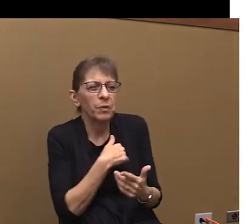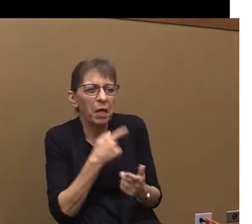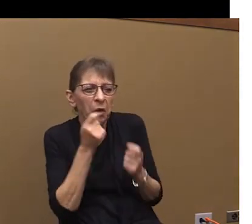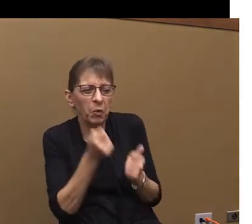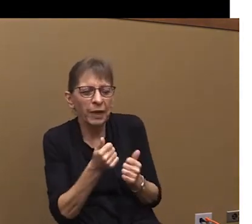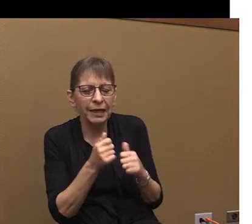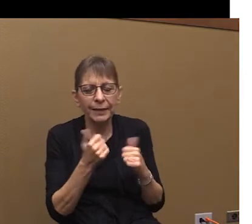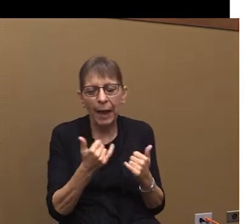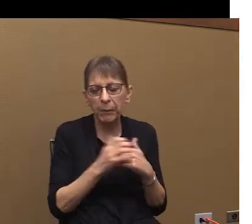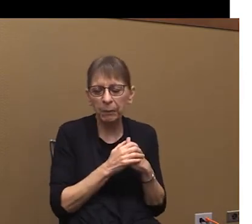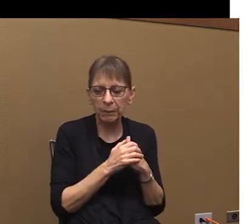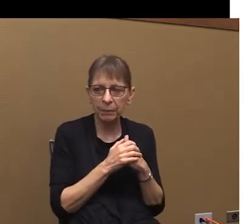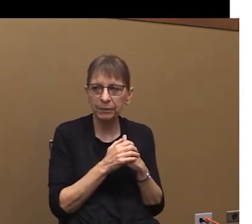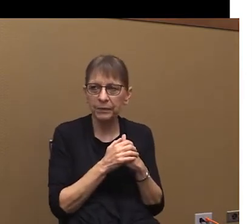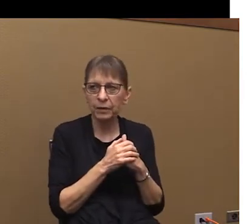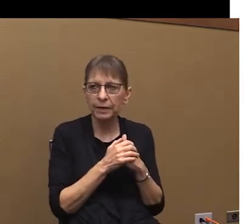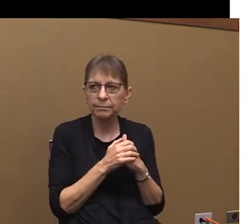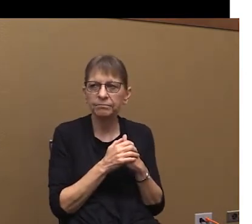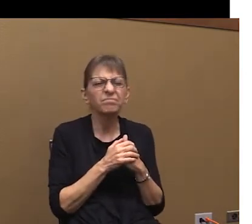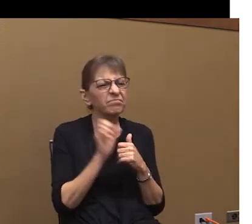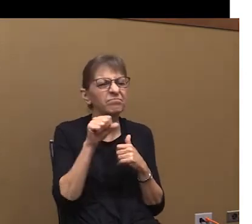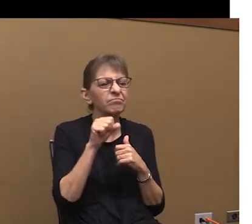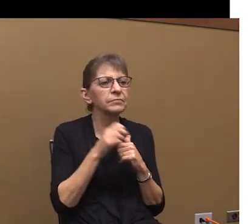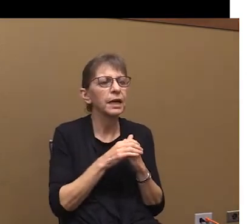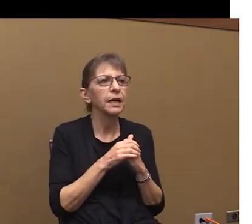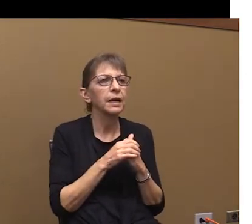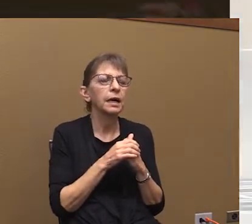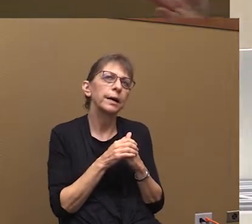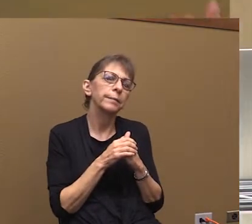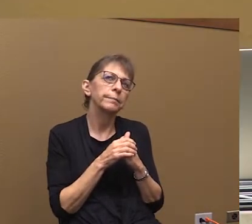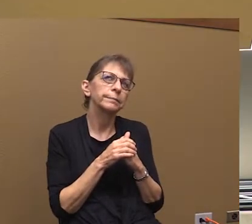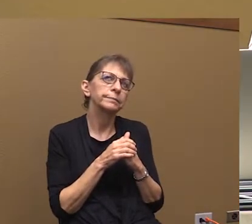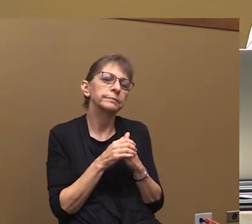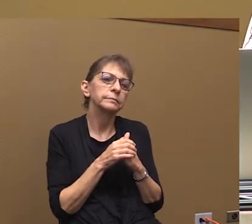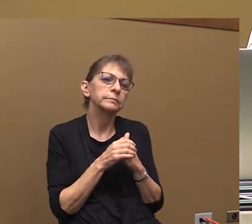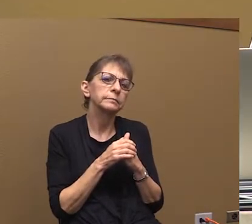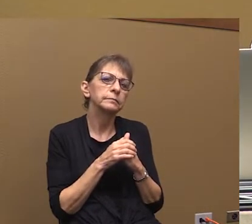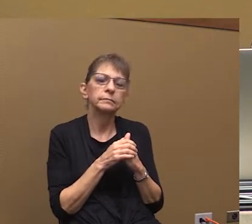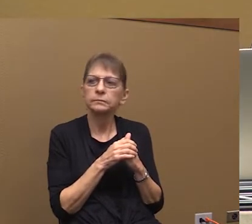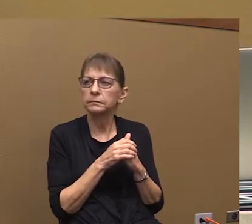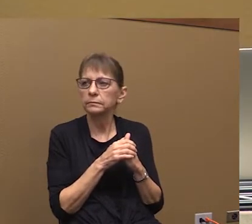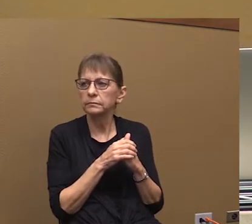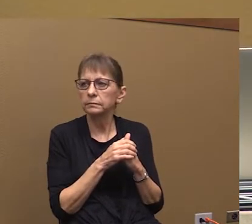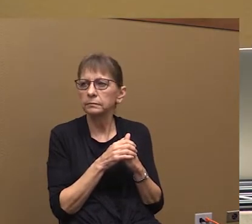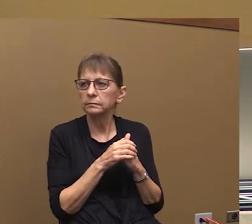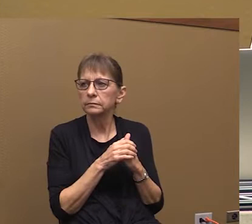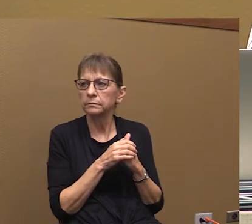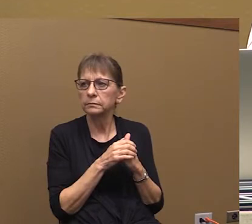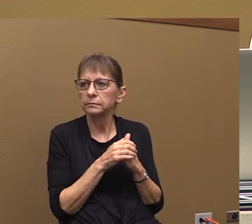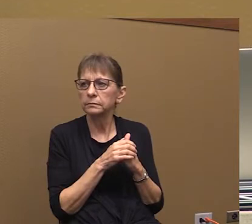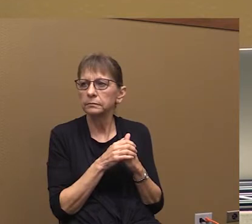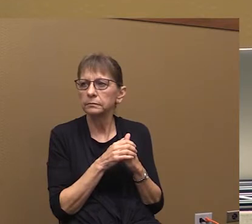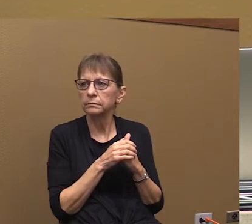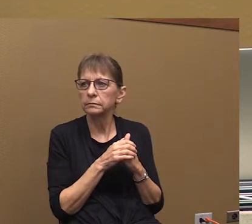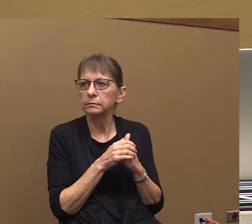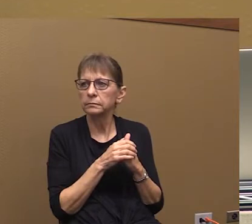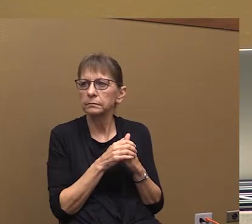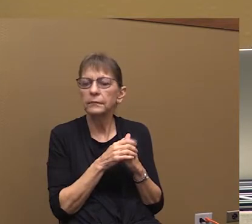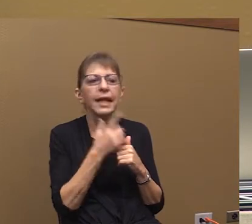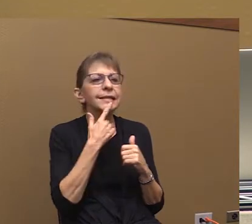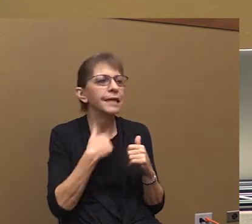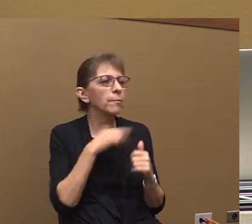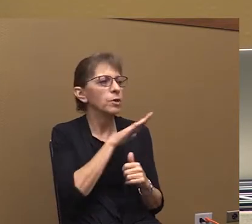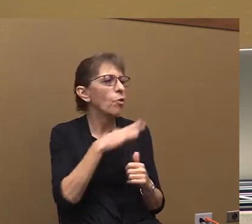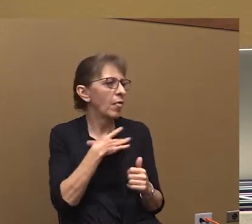might not get this. So an activity you might do is, maybe we'll just do a little quickie version of this now. Okay.